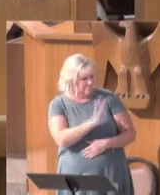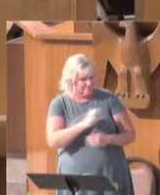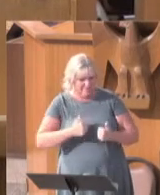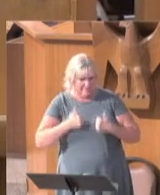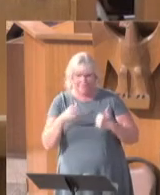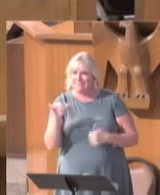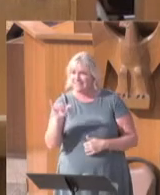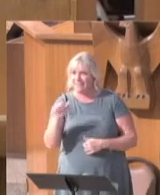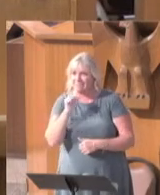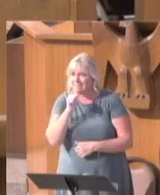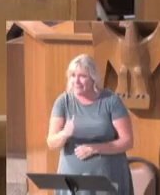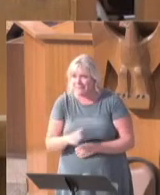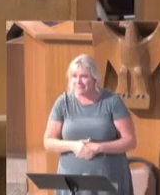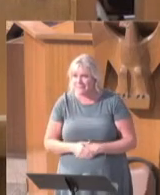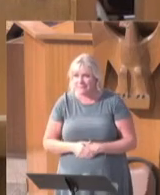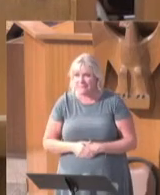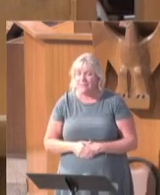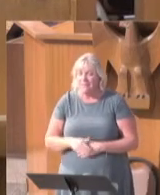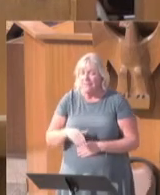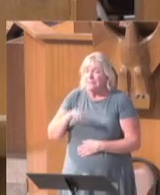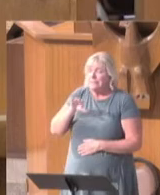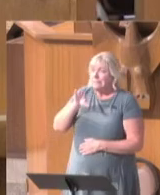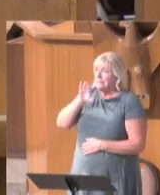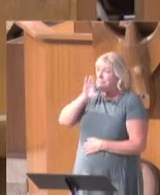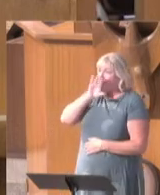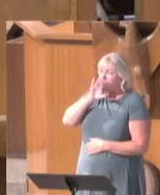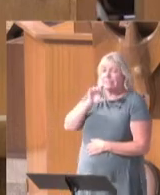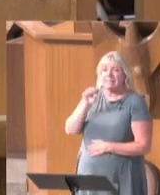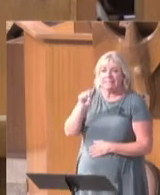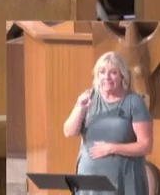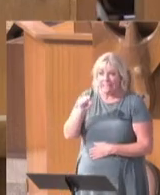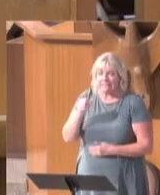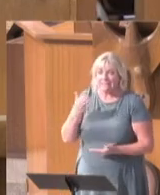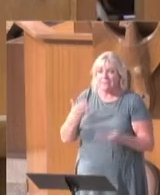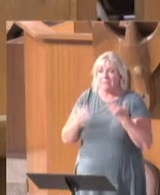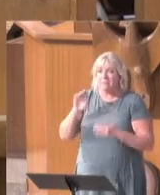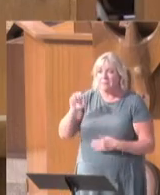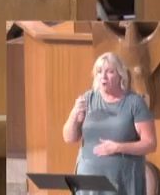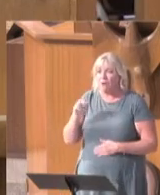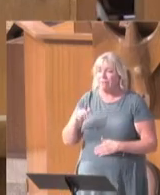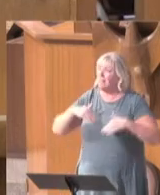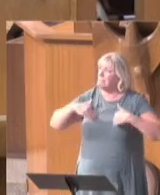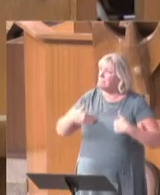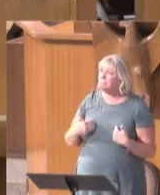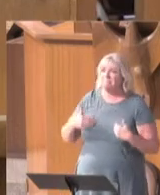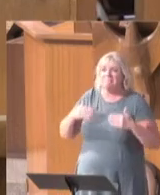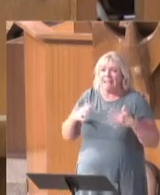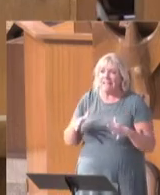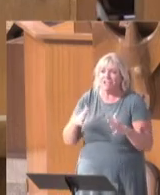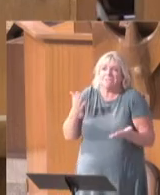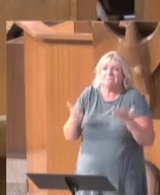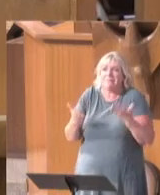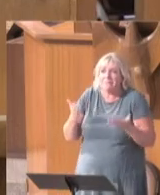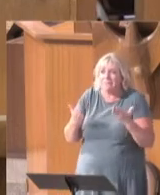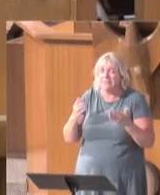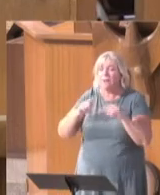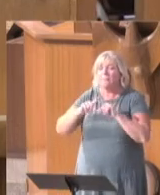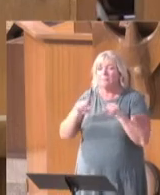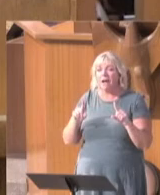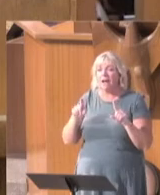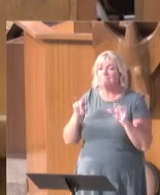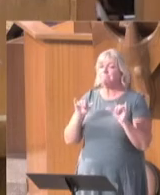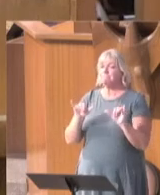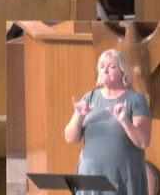has, and while that is frustrating and perhaps leaves Martha tired and anxious, she must recognize that